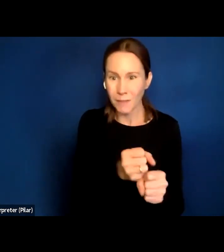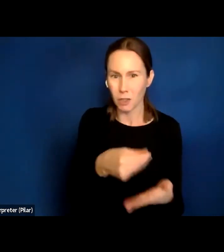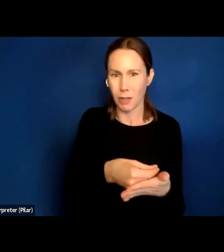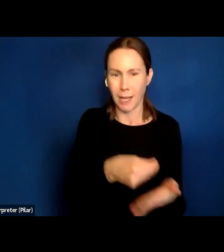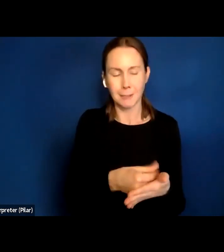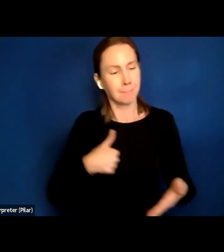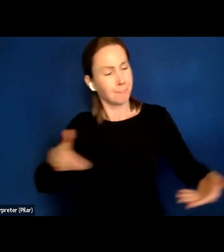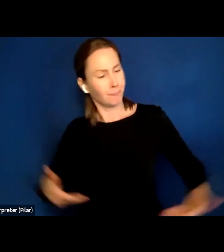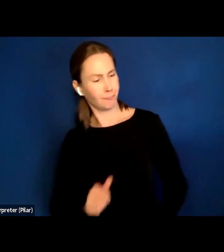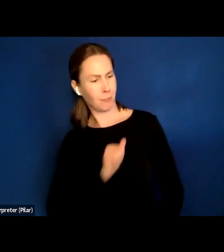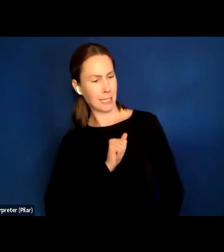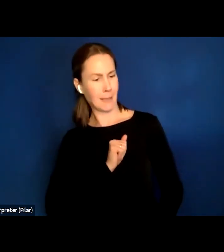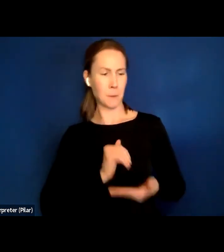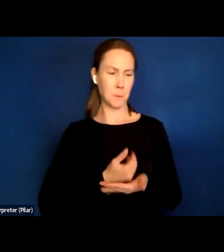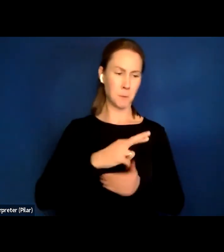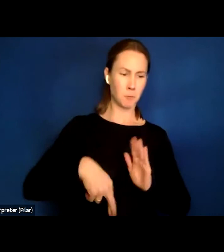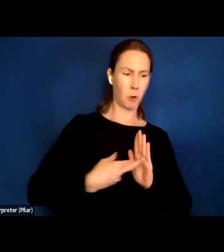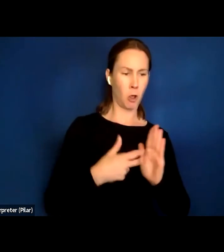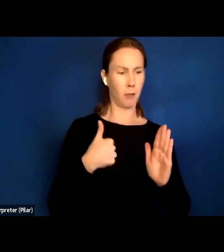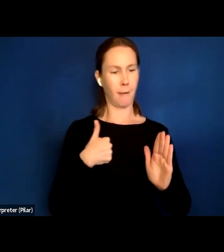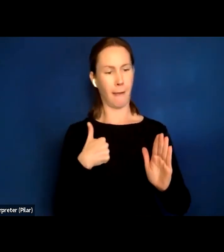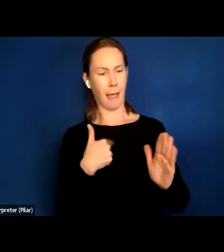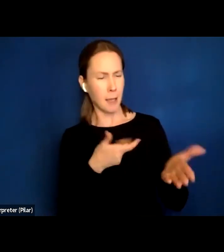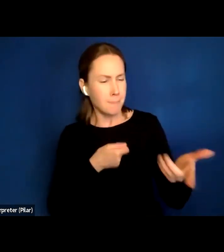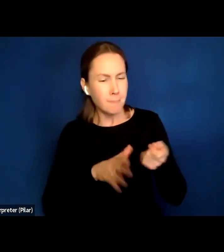myself in this new role and getting to know their work.